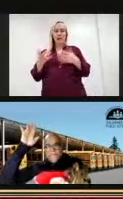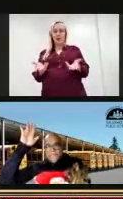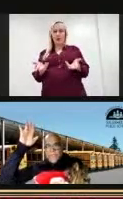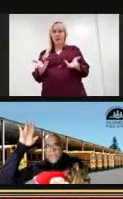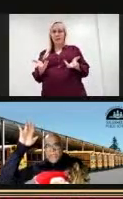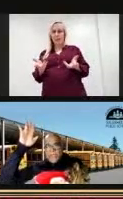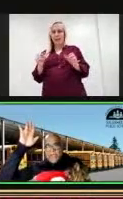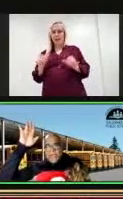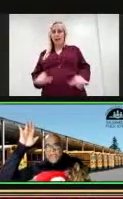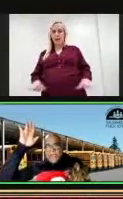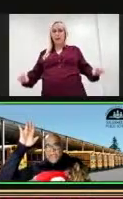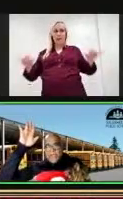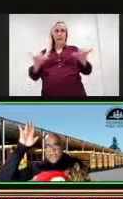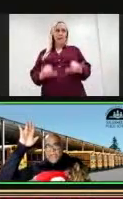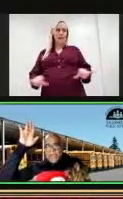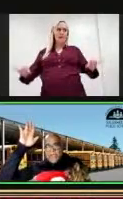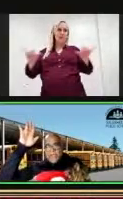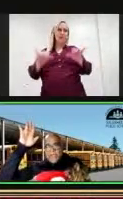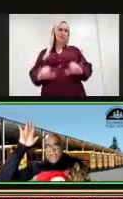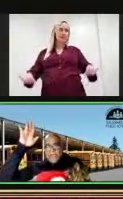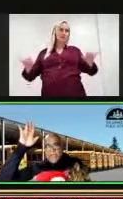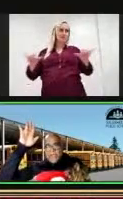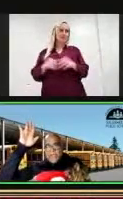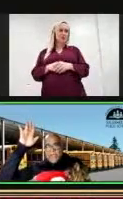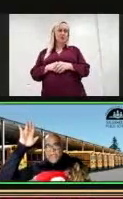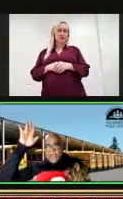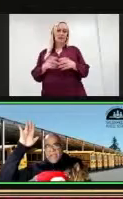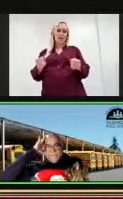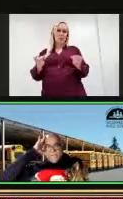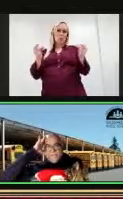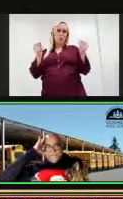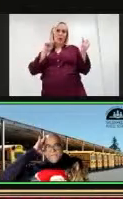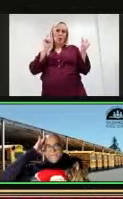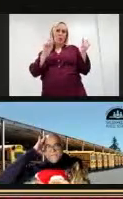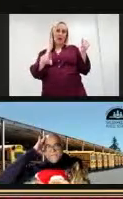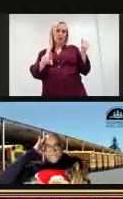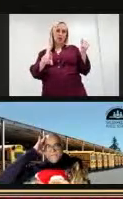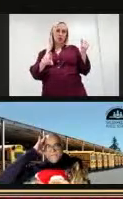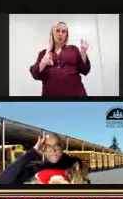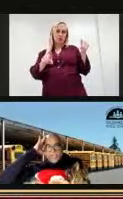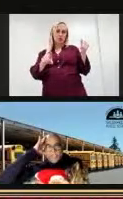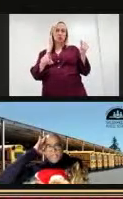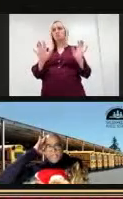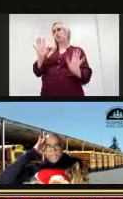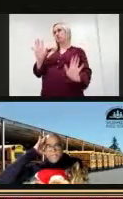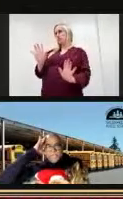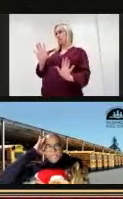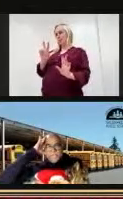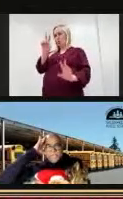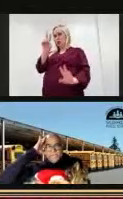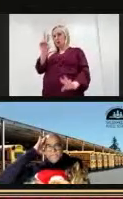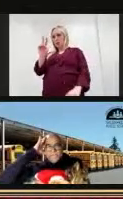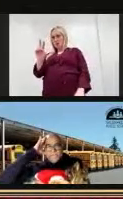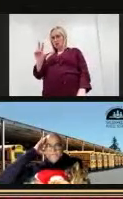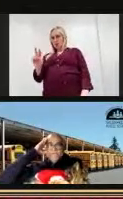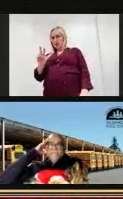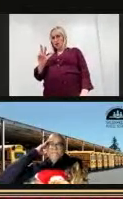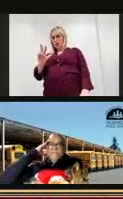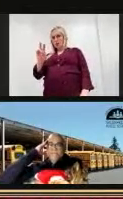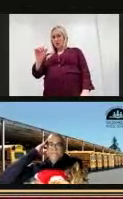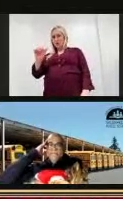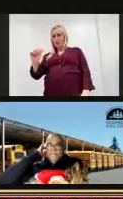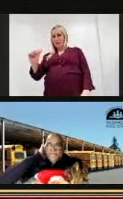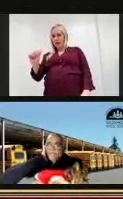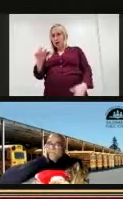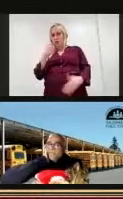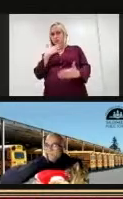consensus? I have a quick question, if I may. Yep, just one sec, I'm looking to see Osvaldo, you